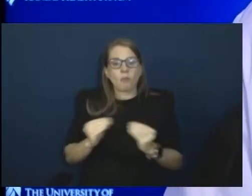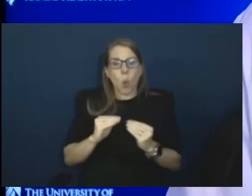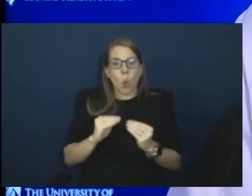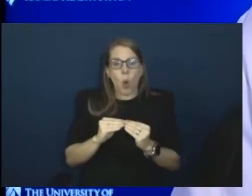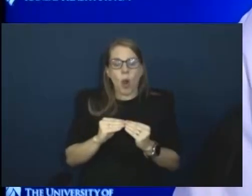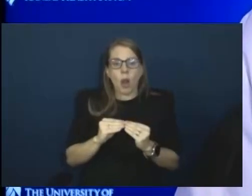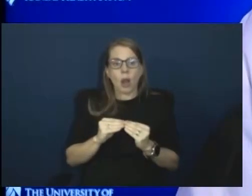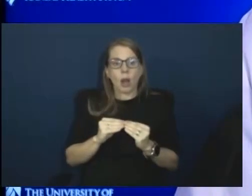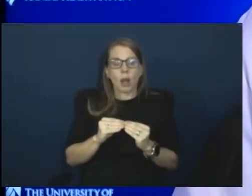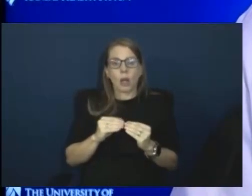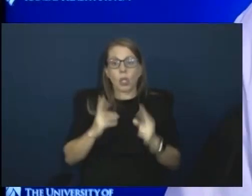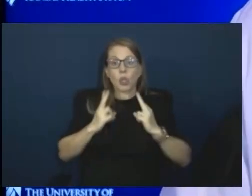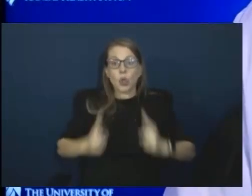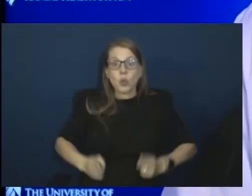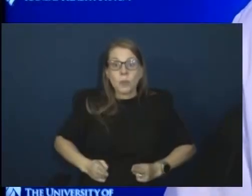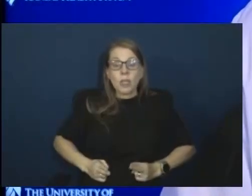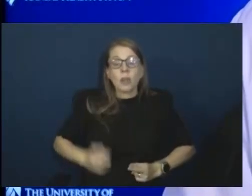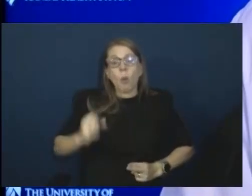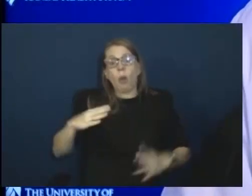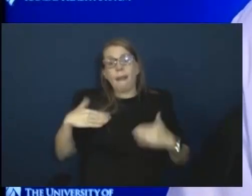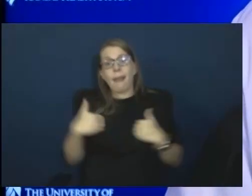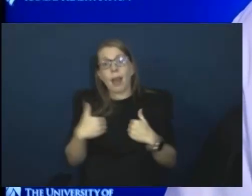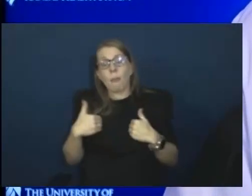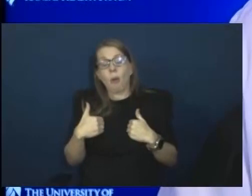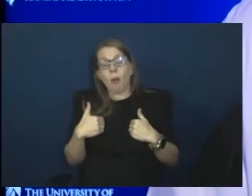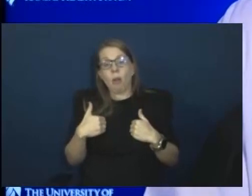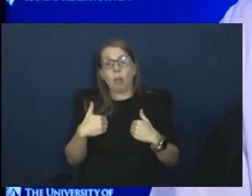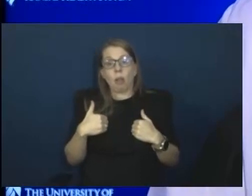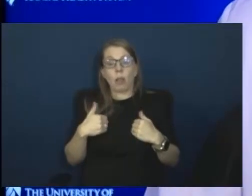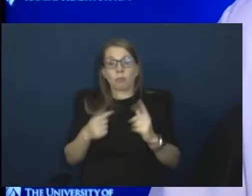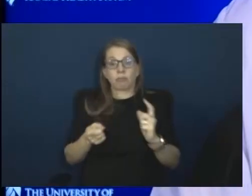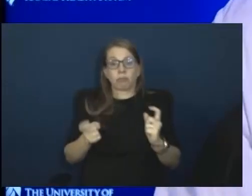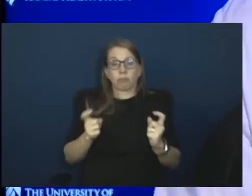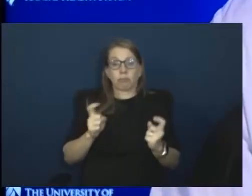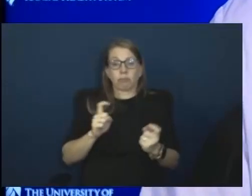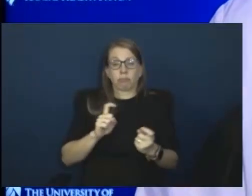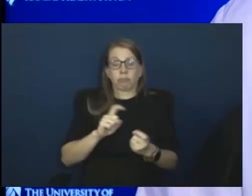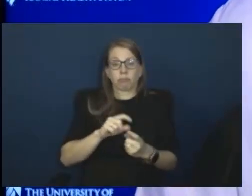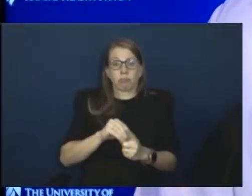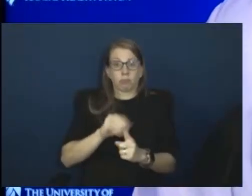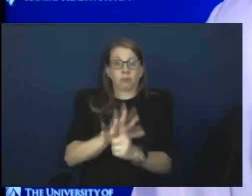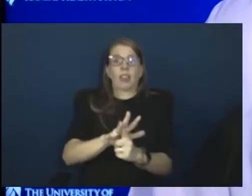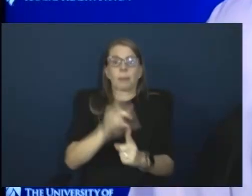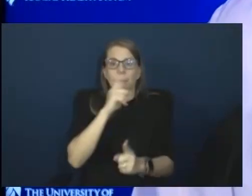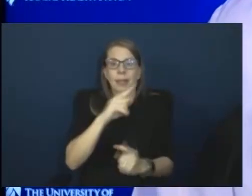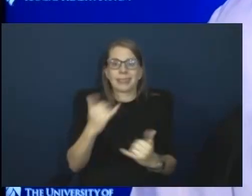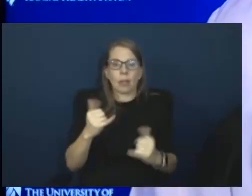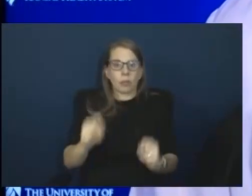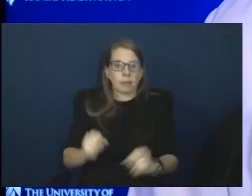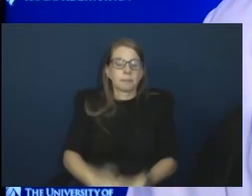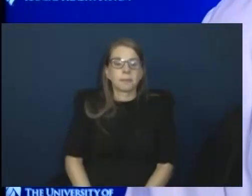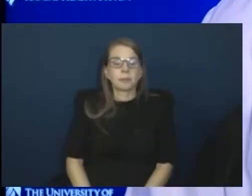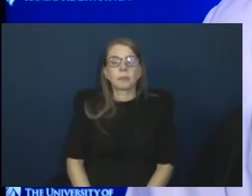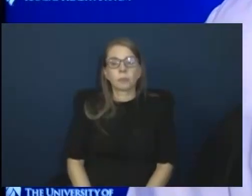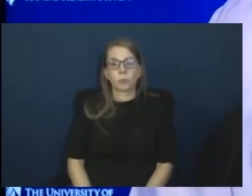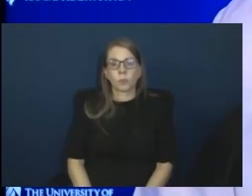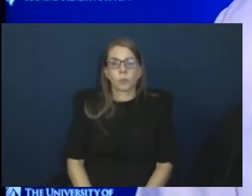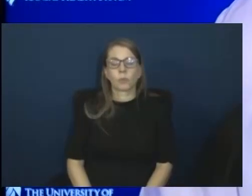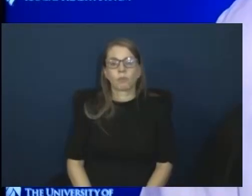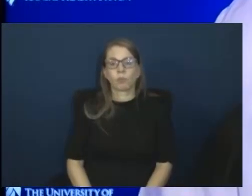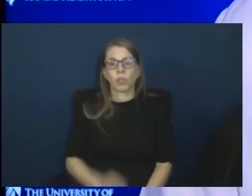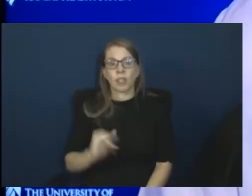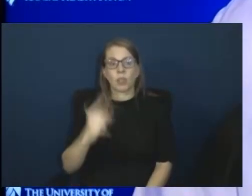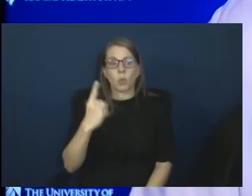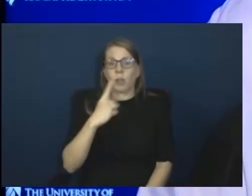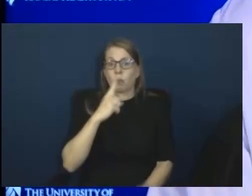human population or animal populations, it can now infect mice. So I think that is one point, one very good data point that some